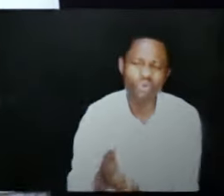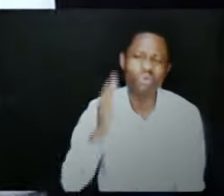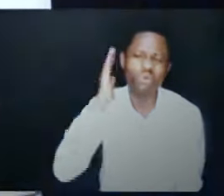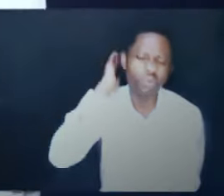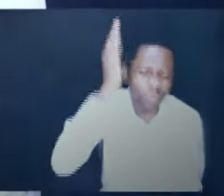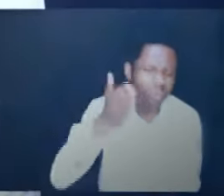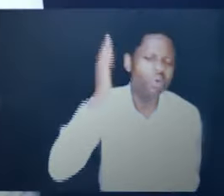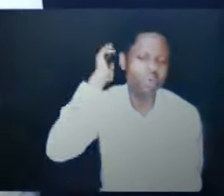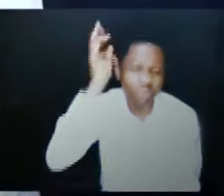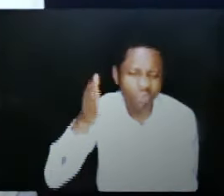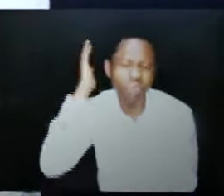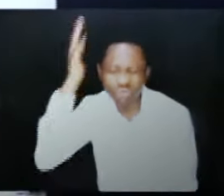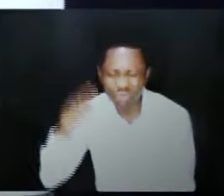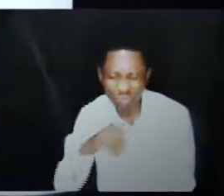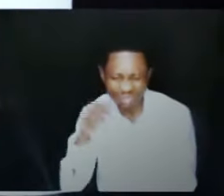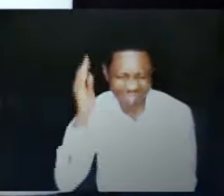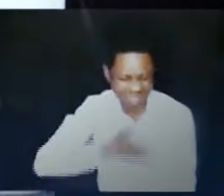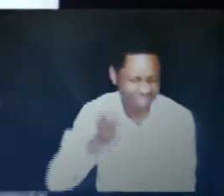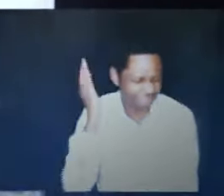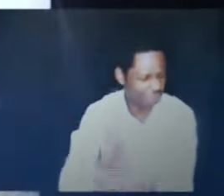We used